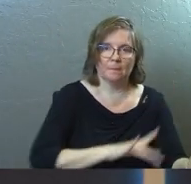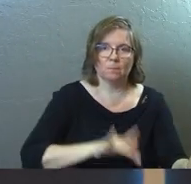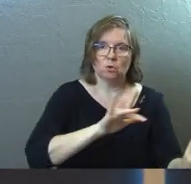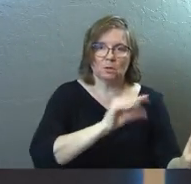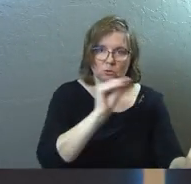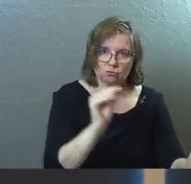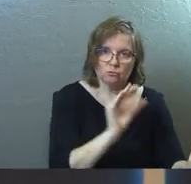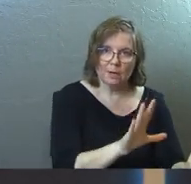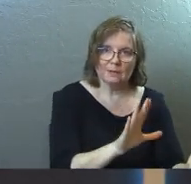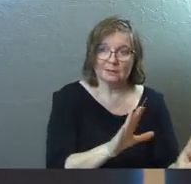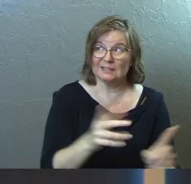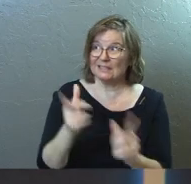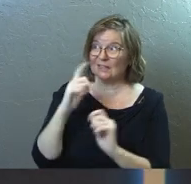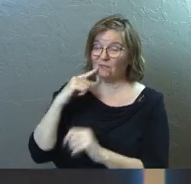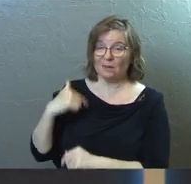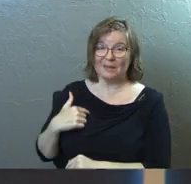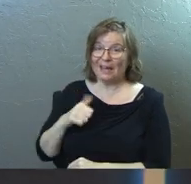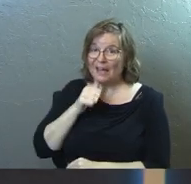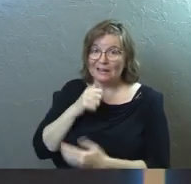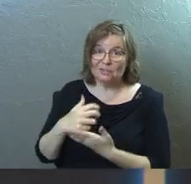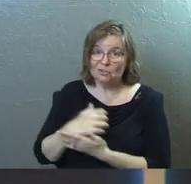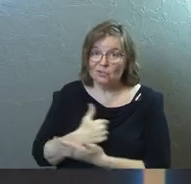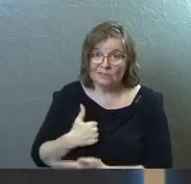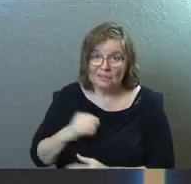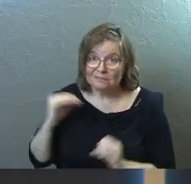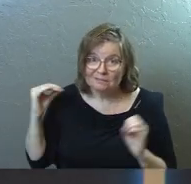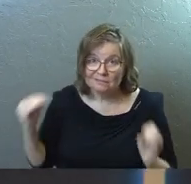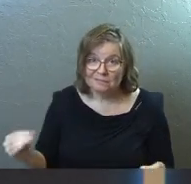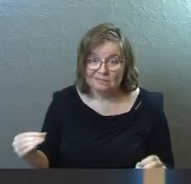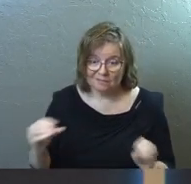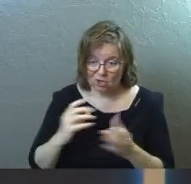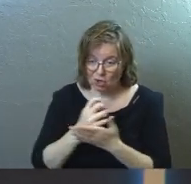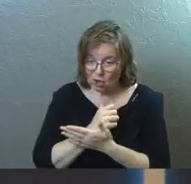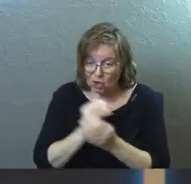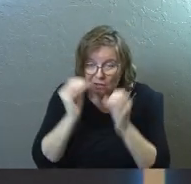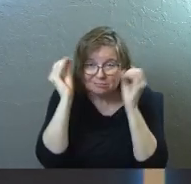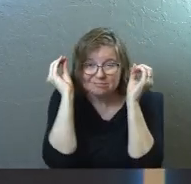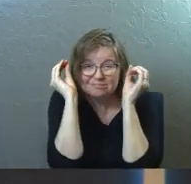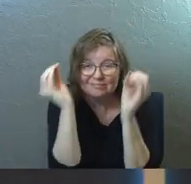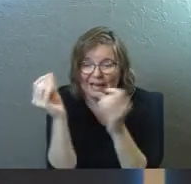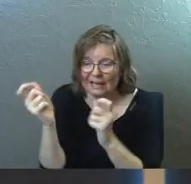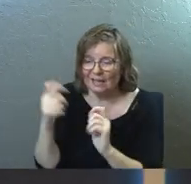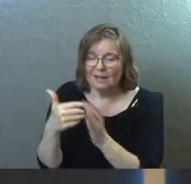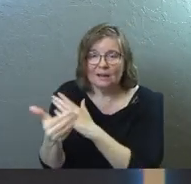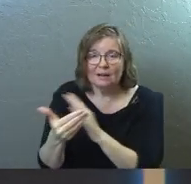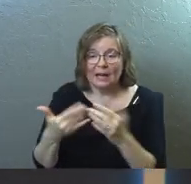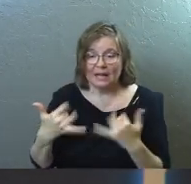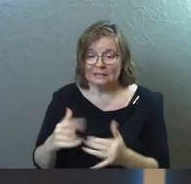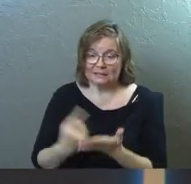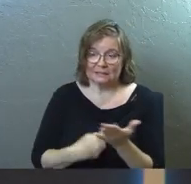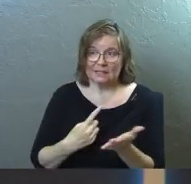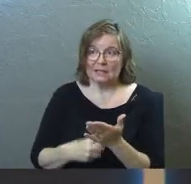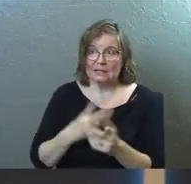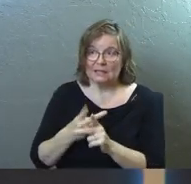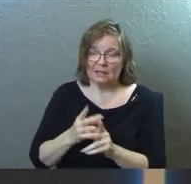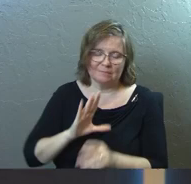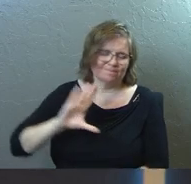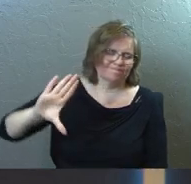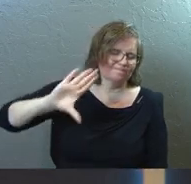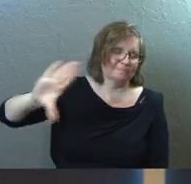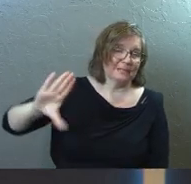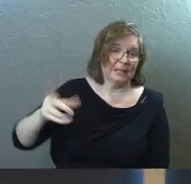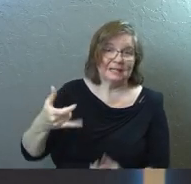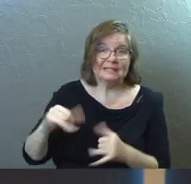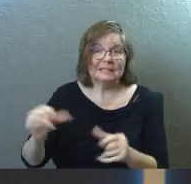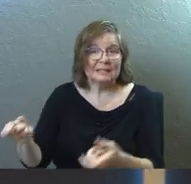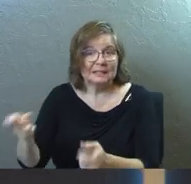did for me and I didn't deserve it. I didn't earn a piece of it and he gave it to me. In fact, I still sometimes keep pushing it away and he